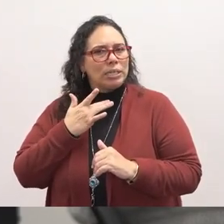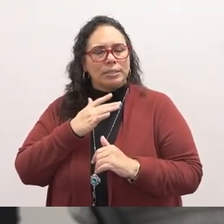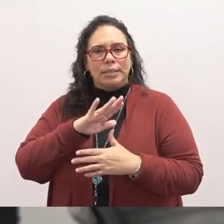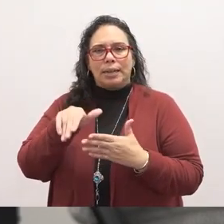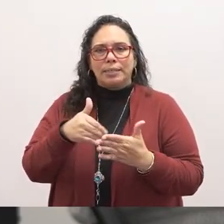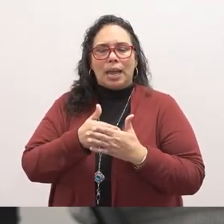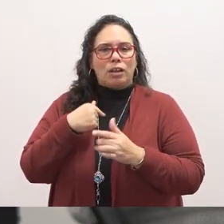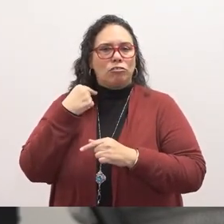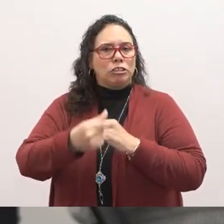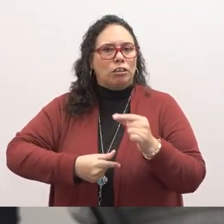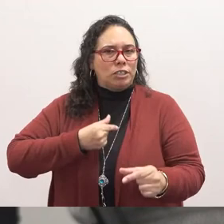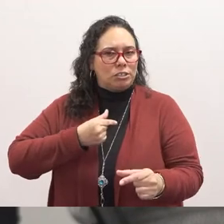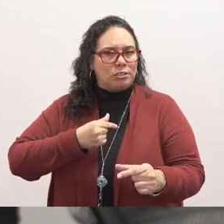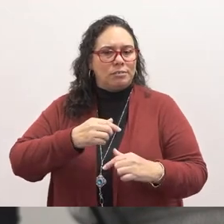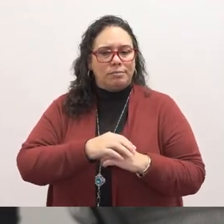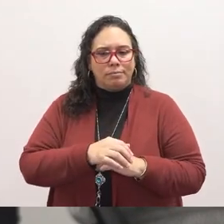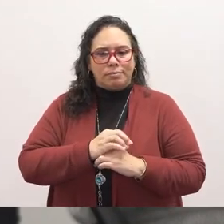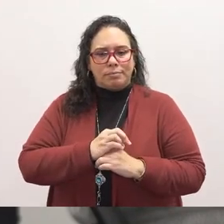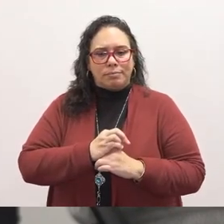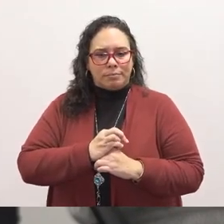generation.